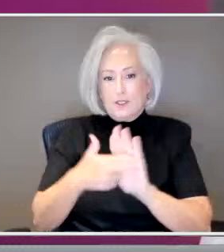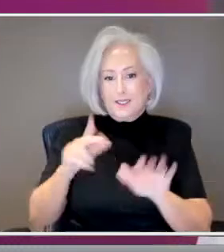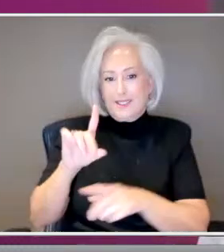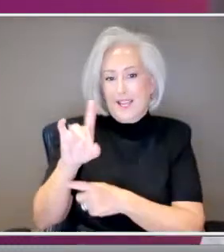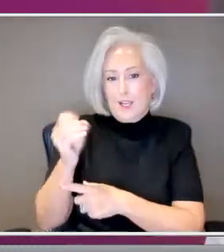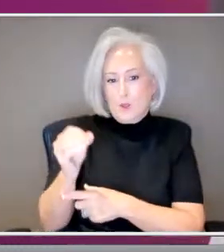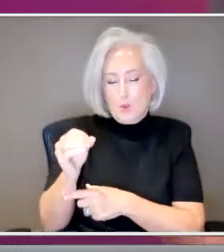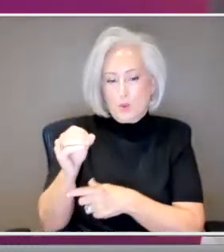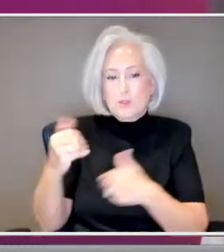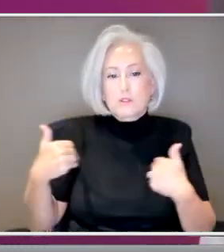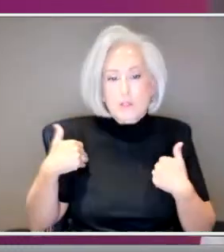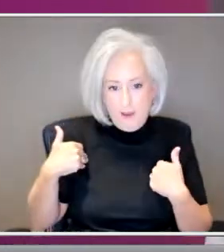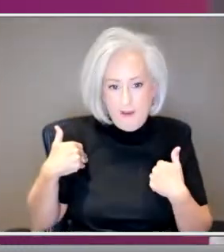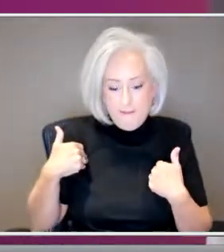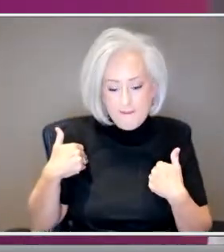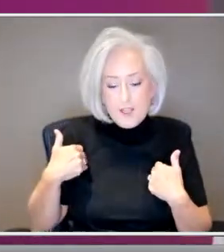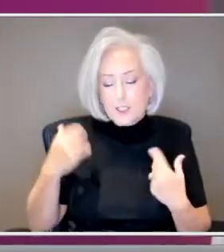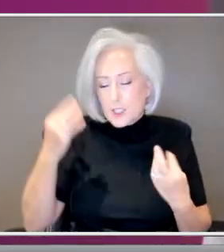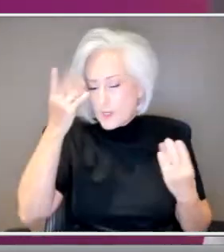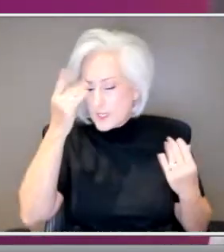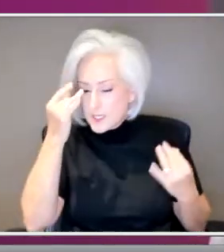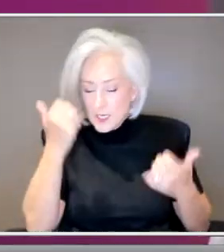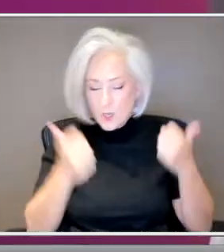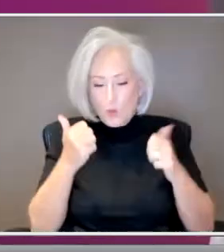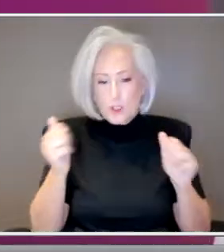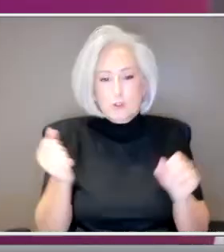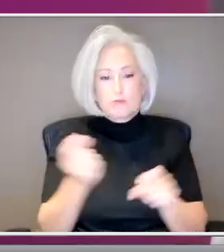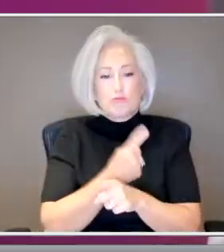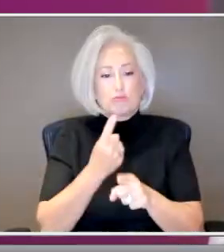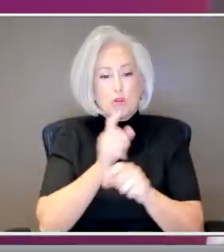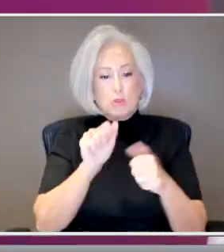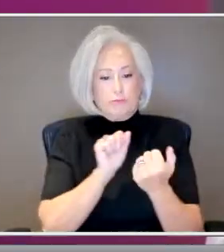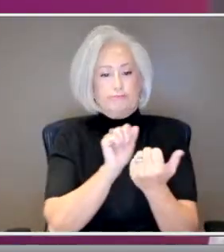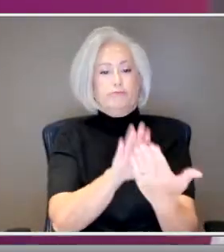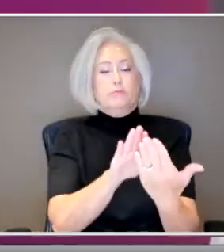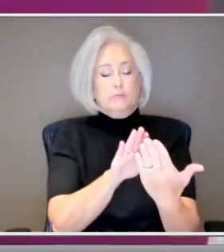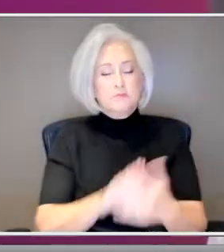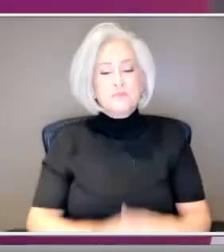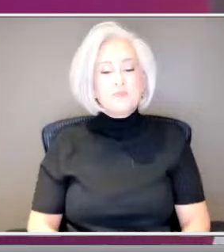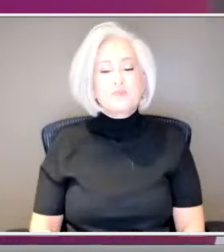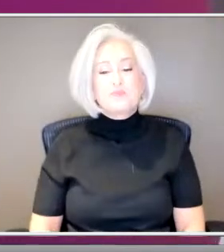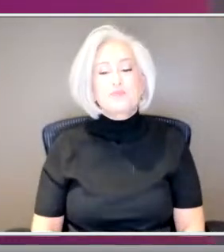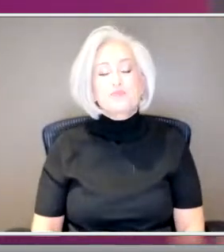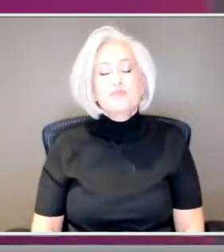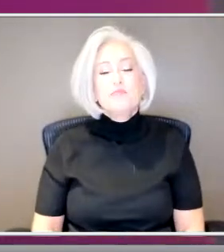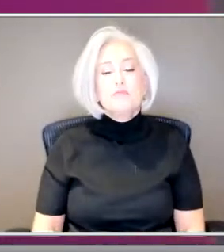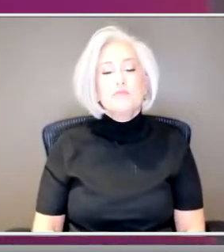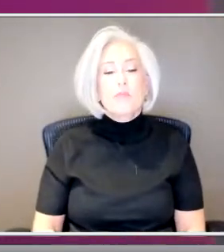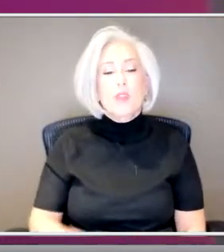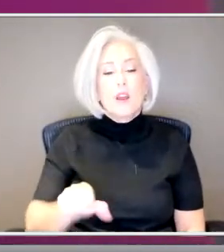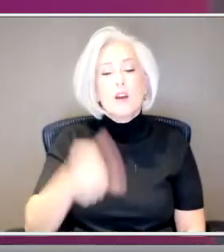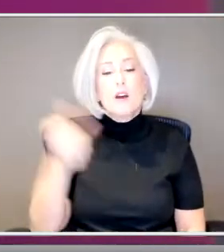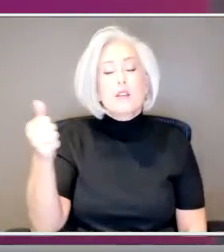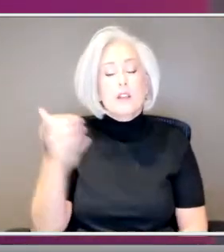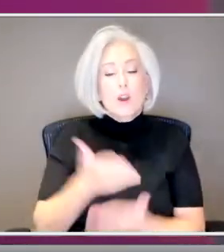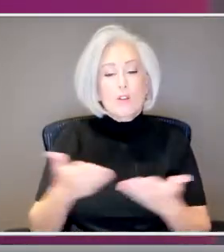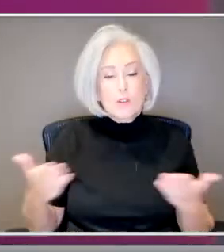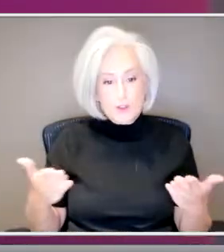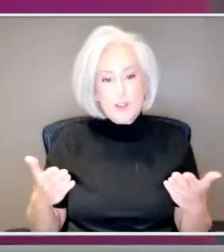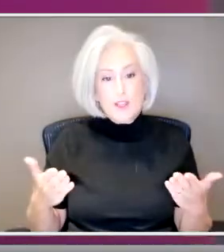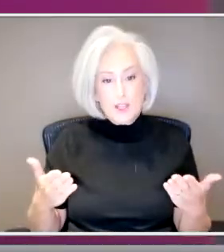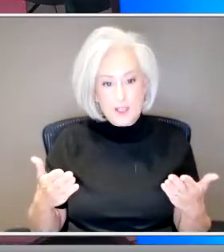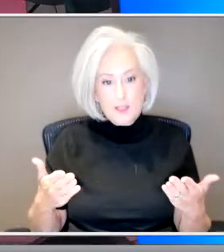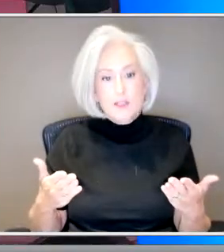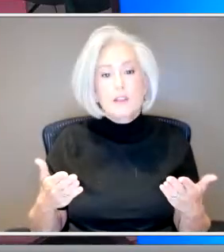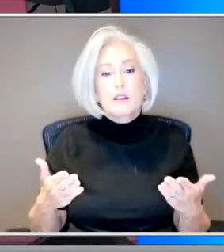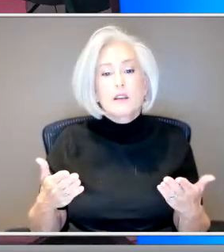determine what would be the right approach. The other thing to listen in for everybody else, I'm sure Farah, when she talked to you, she told